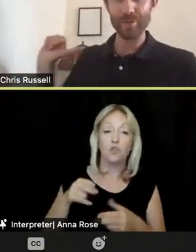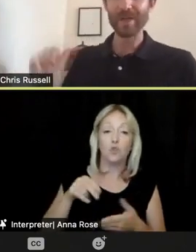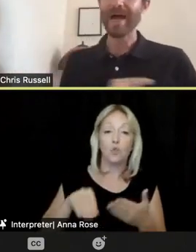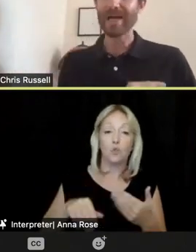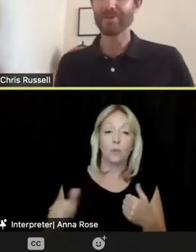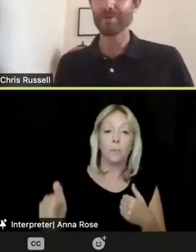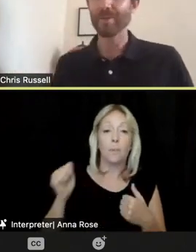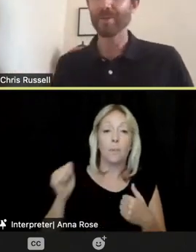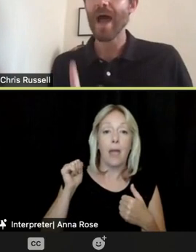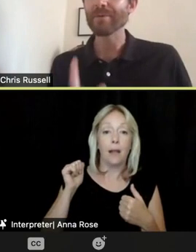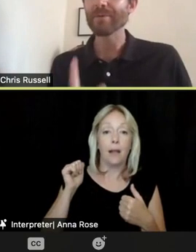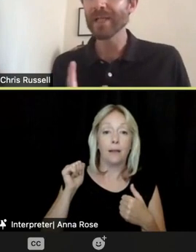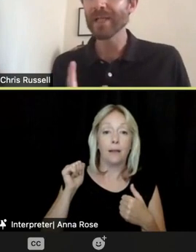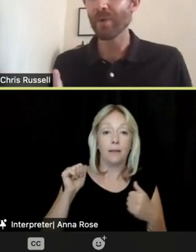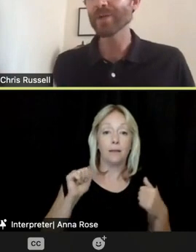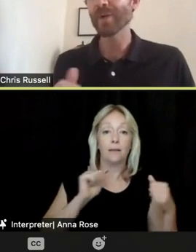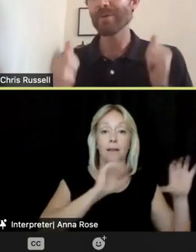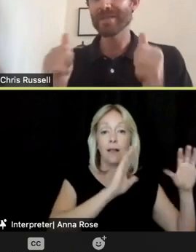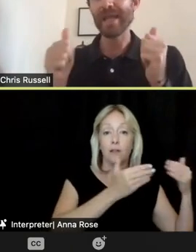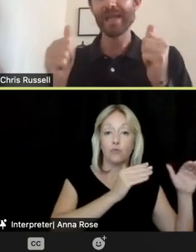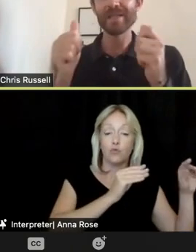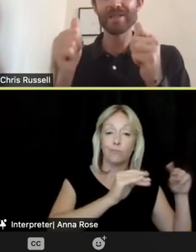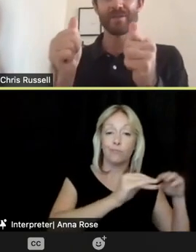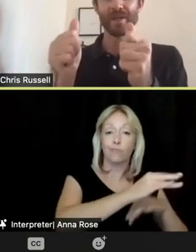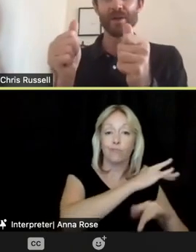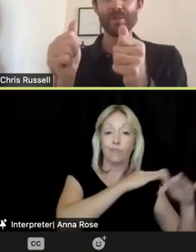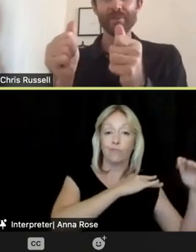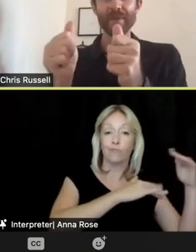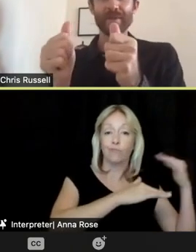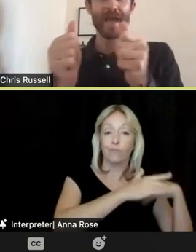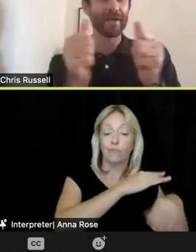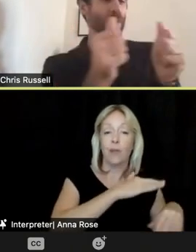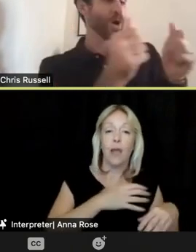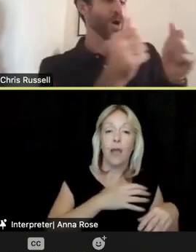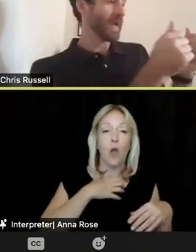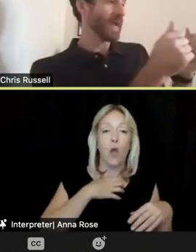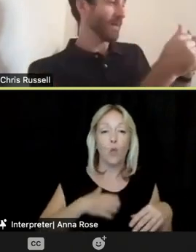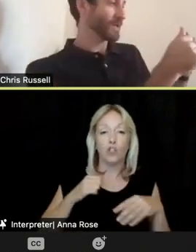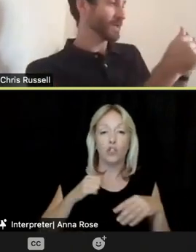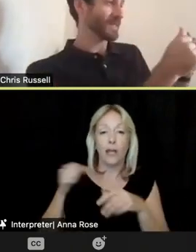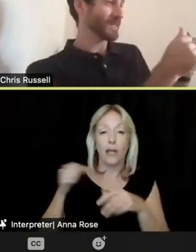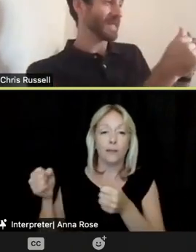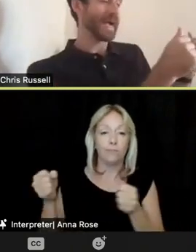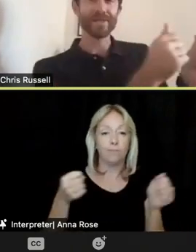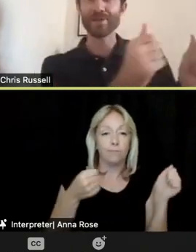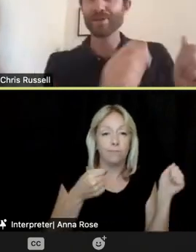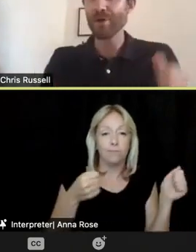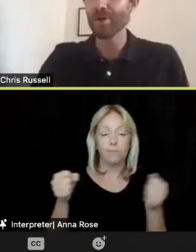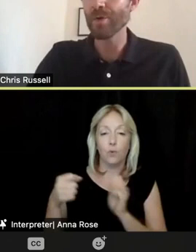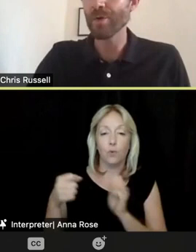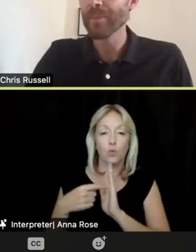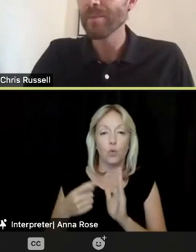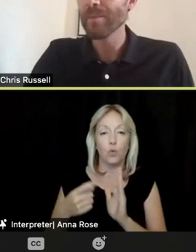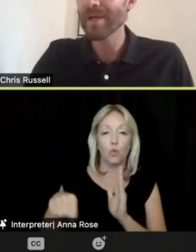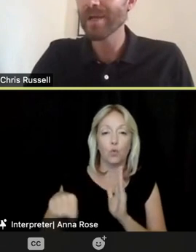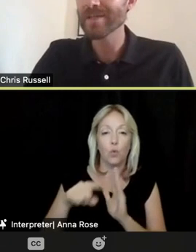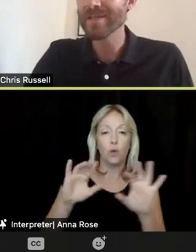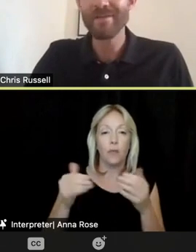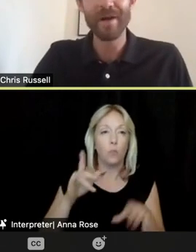is to the classroom. I really wish when I was taking this video that I had turned my camera just for a second to show